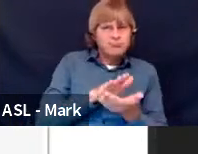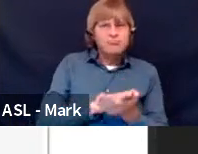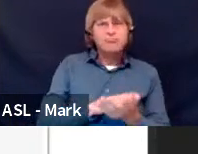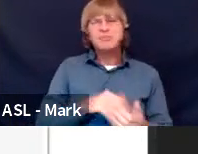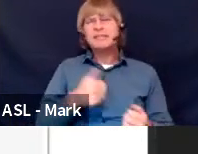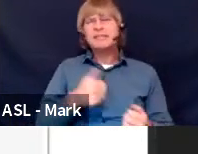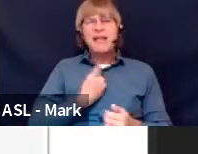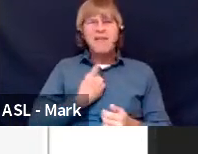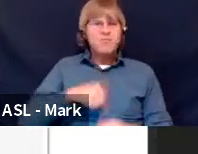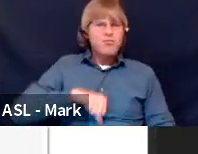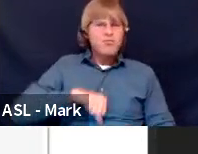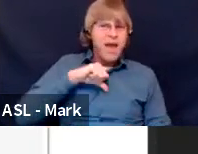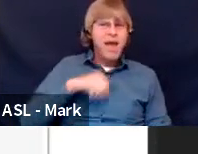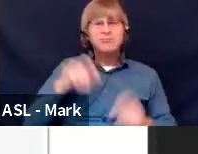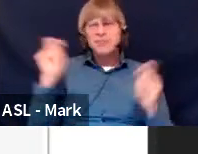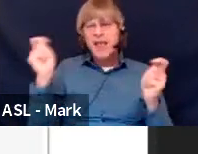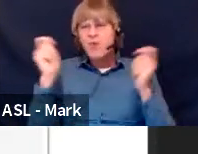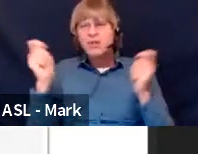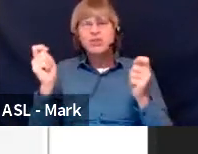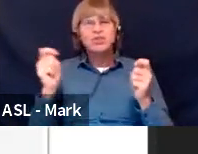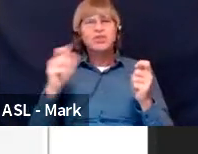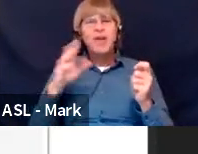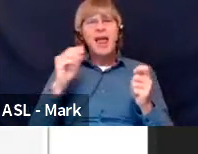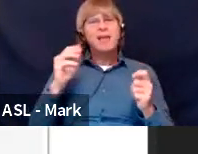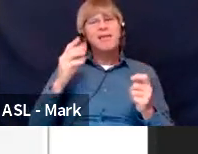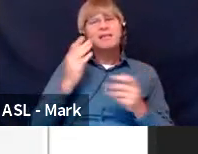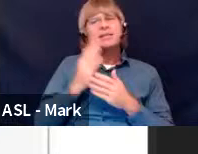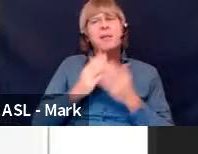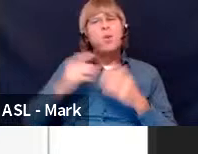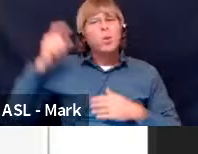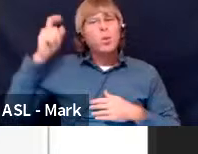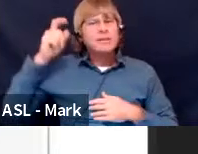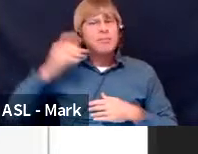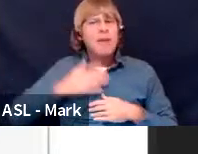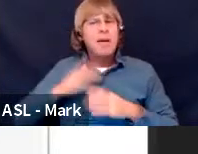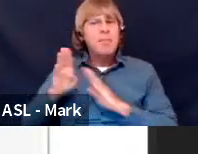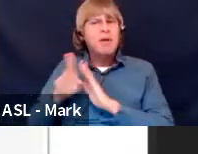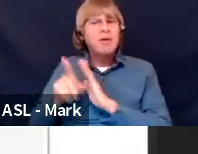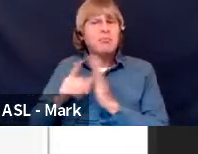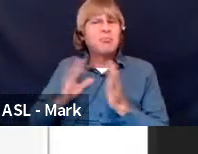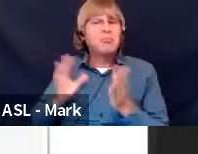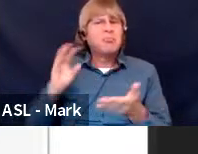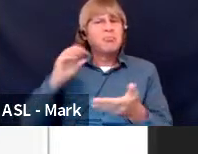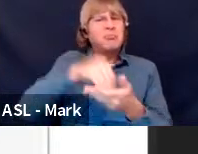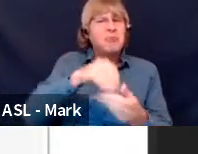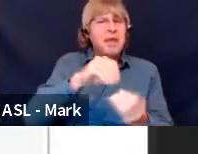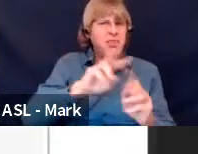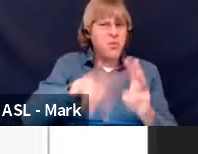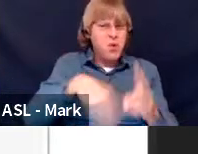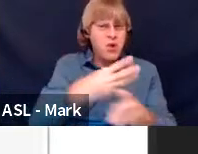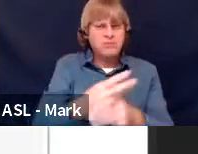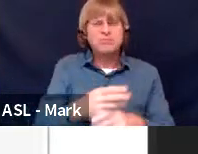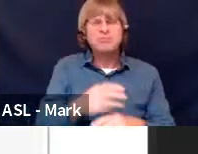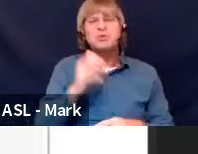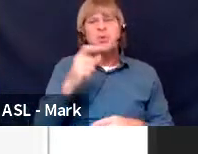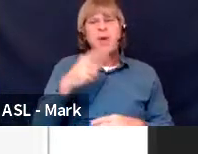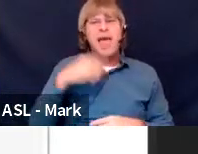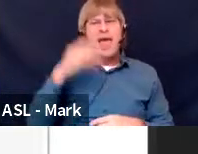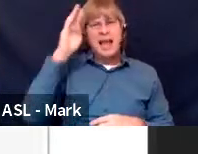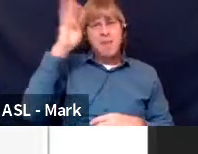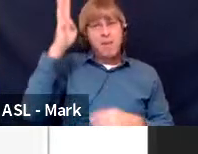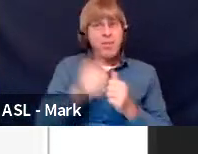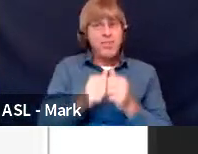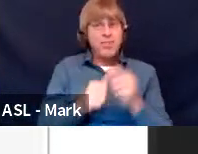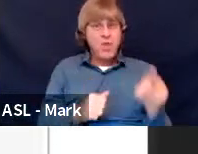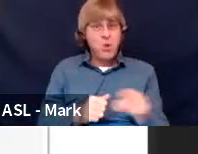pride, celebration, and with the wisdom, the little wisdom I have, I just wanted to put that in the world. And so I came up with these,